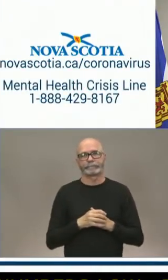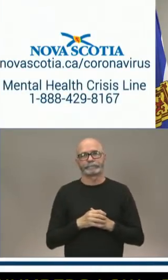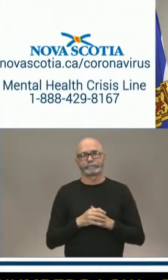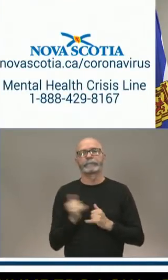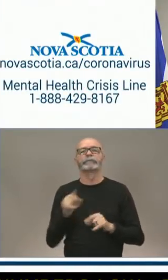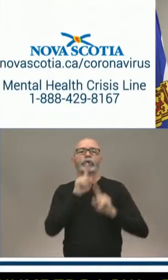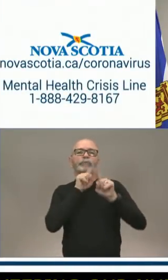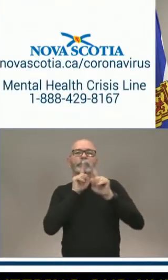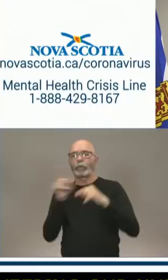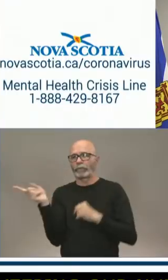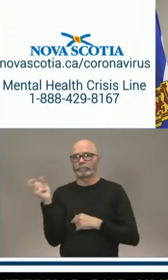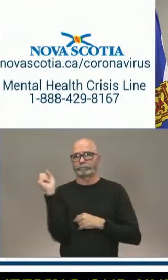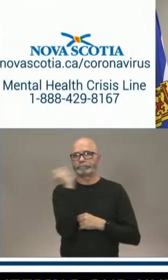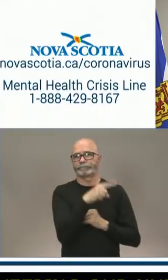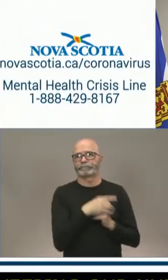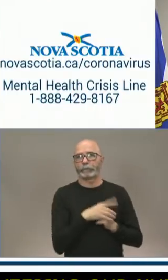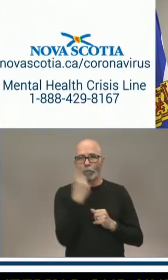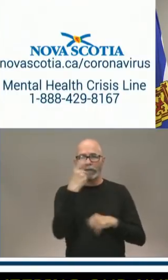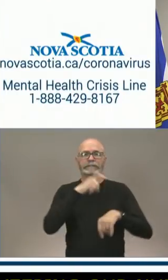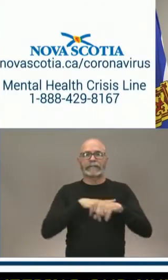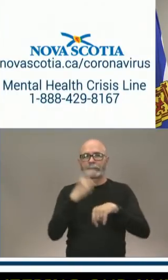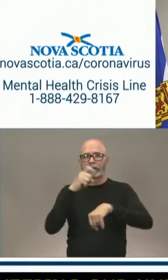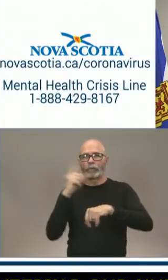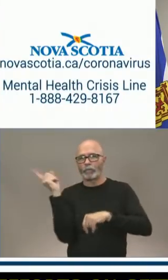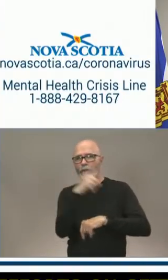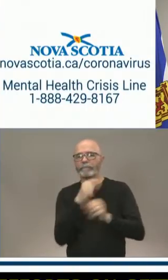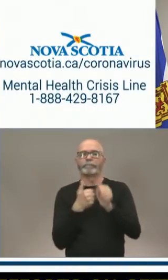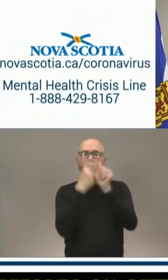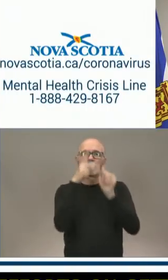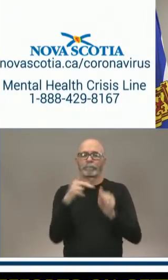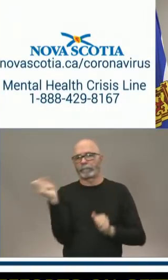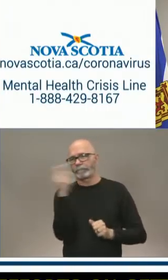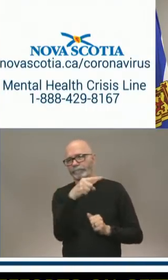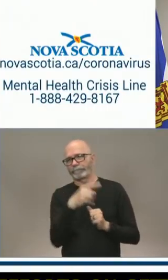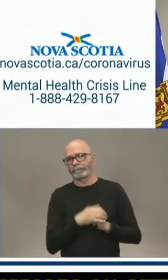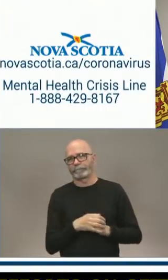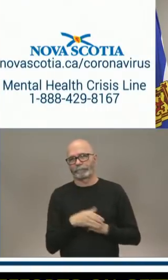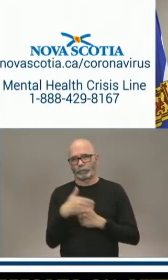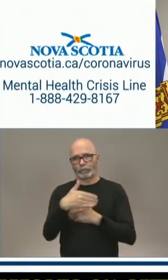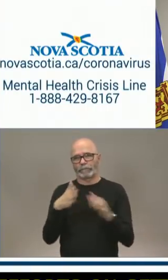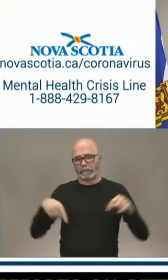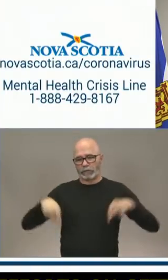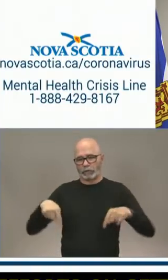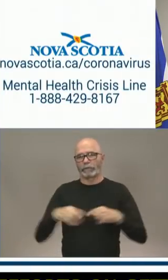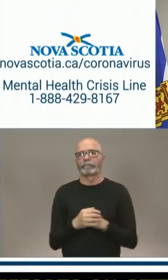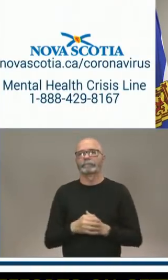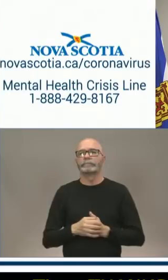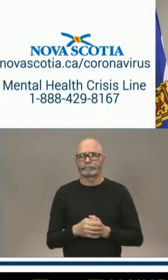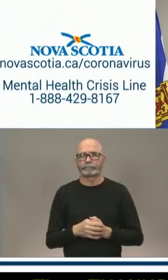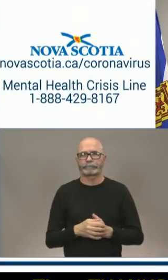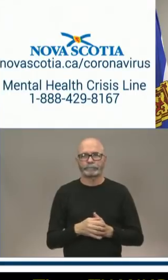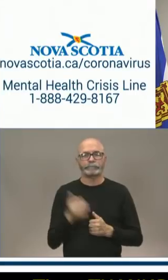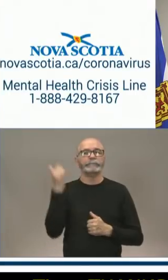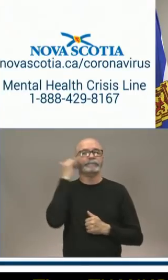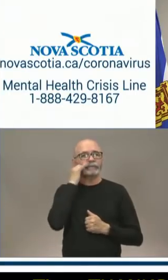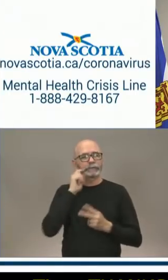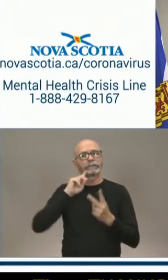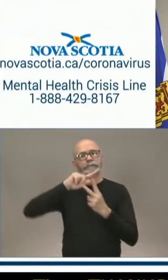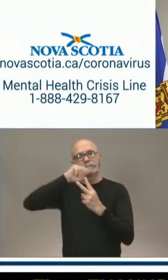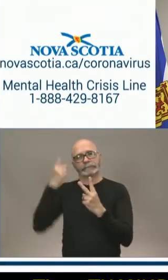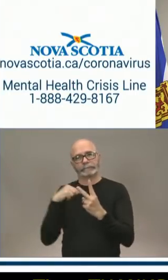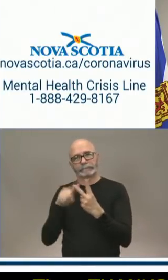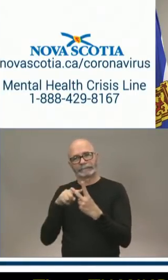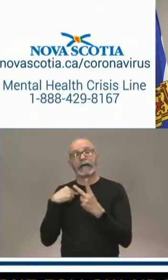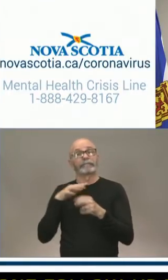just a reminder, we'll take one question, one follow-up from reporters in the room first. We'll then go to the phone lines, and we'll come back to the room if we have time. We'll start with